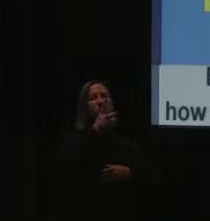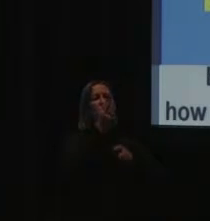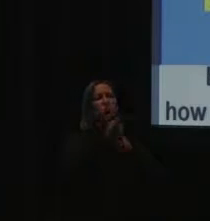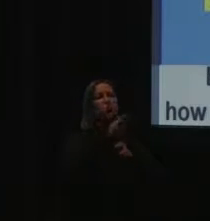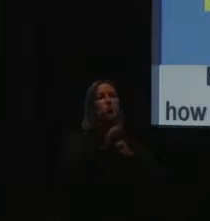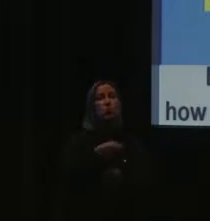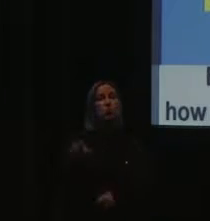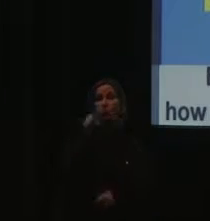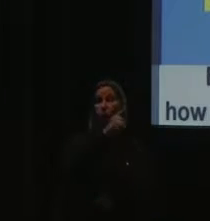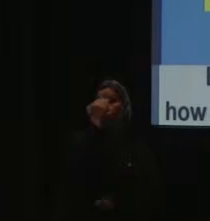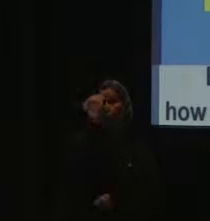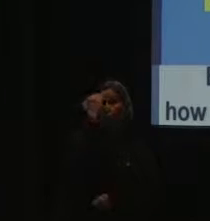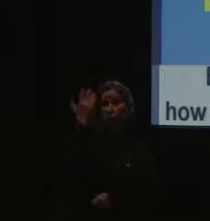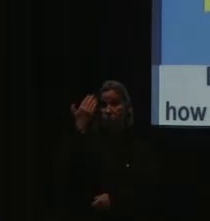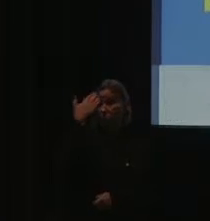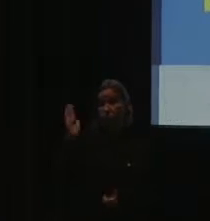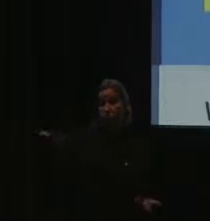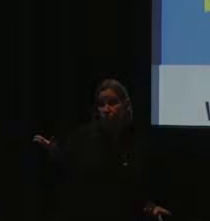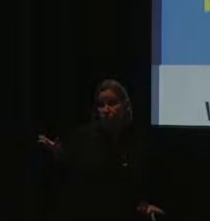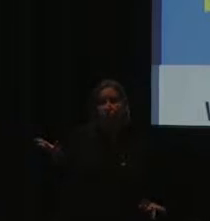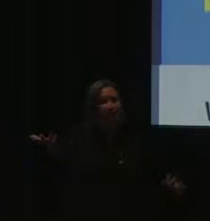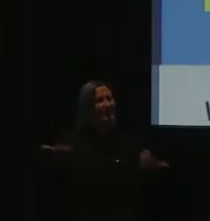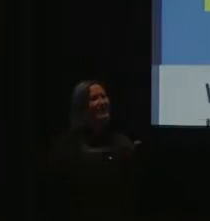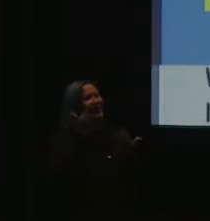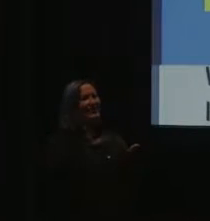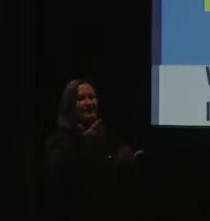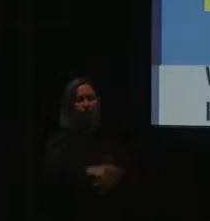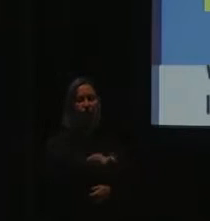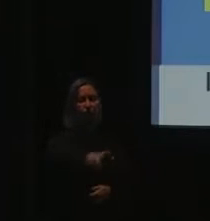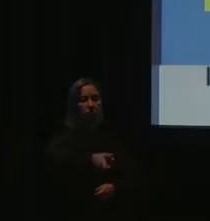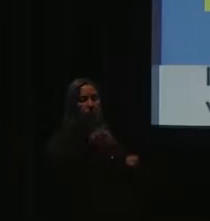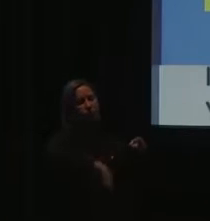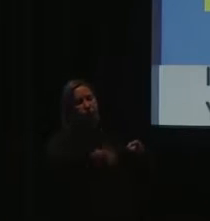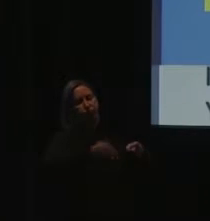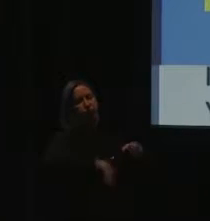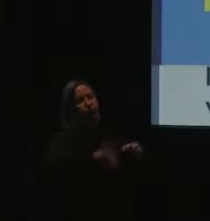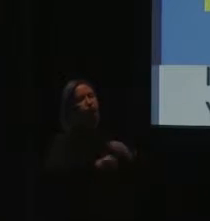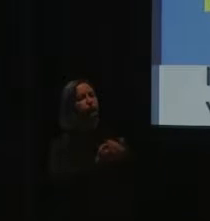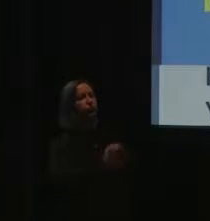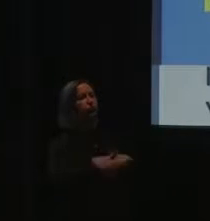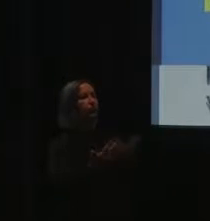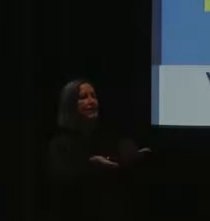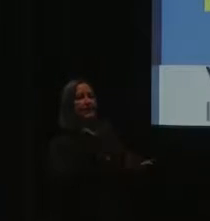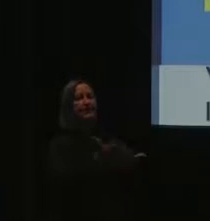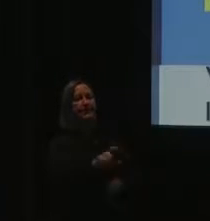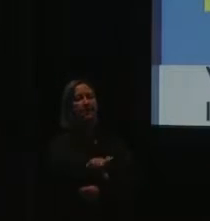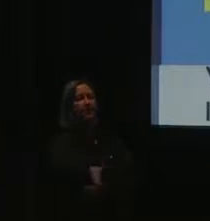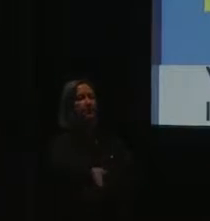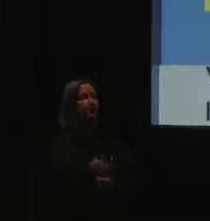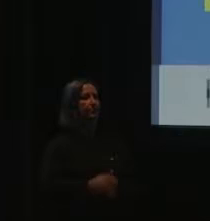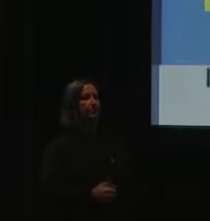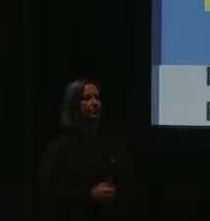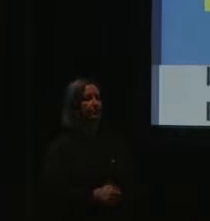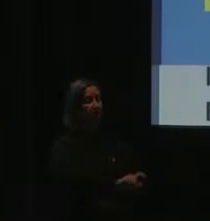things uses in a home. Why would you know? It's so easy. You turn it on, it's available to you, it's a wonderful convenience. But if